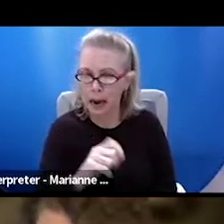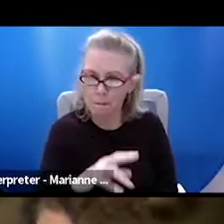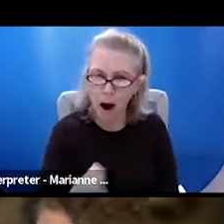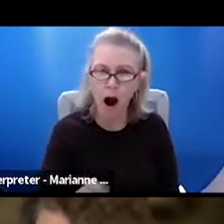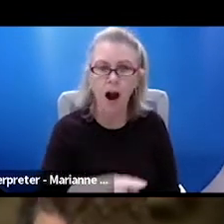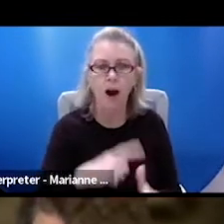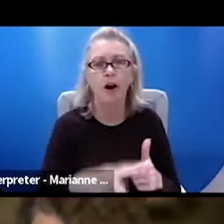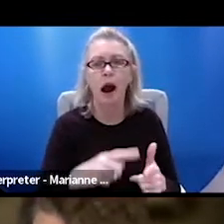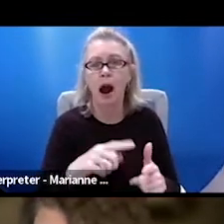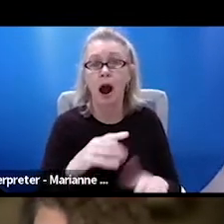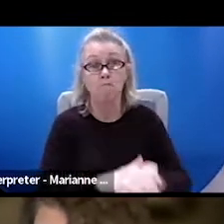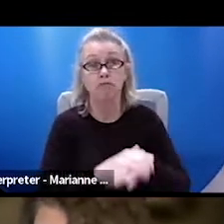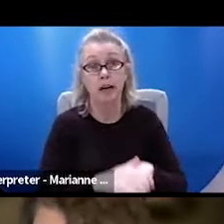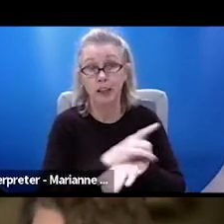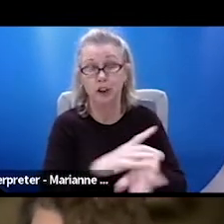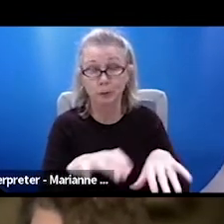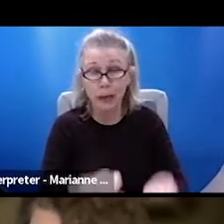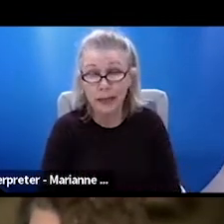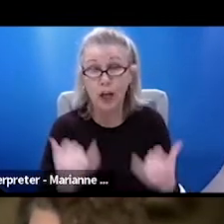Israeli occupation.